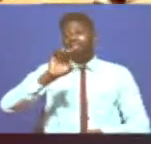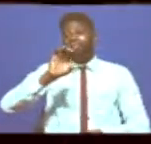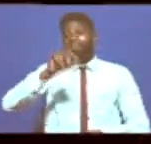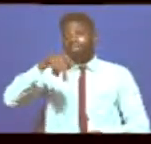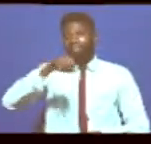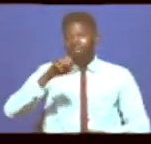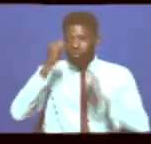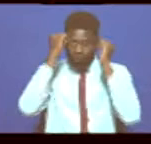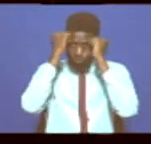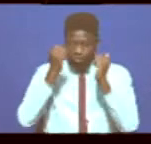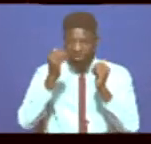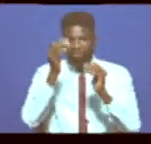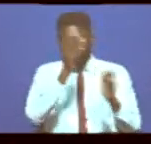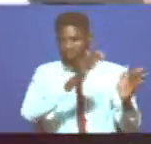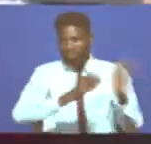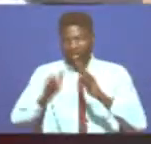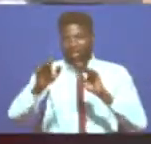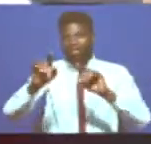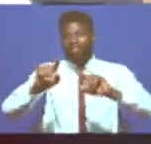exams.